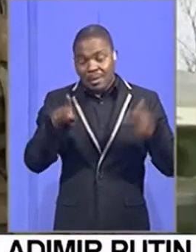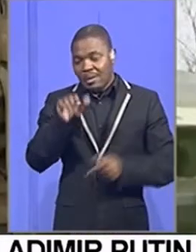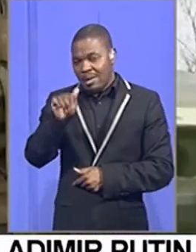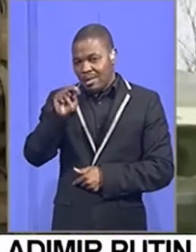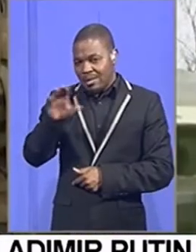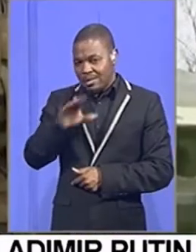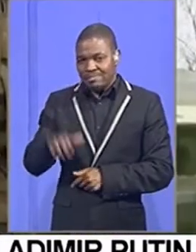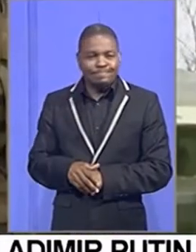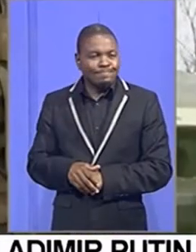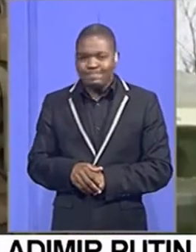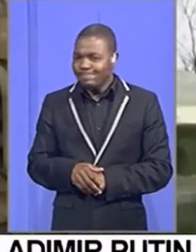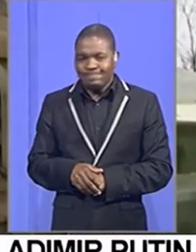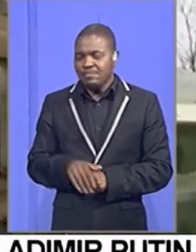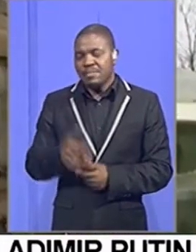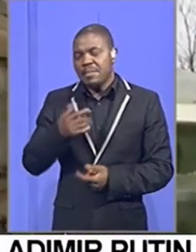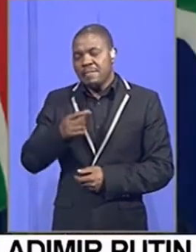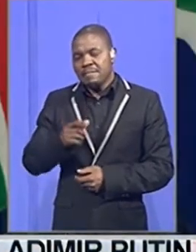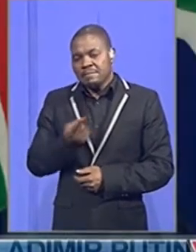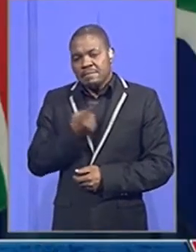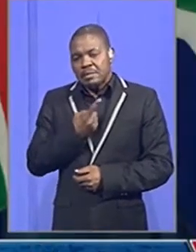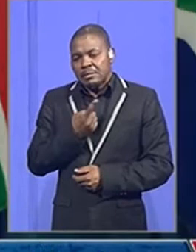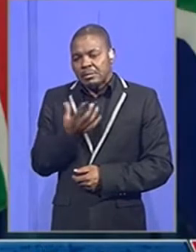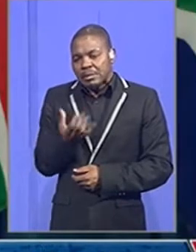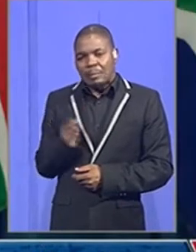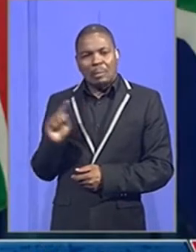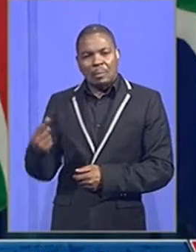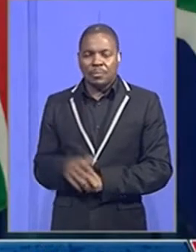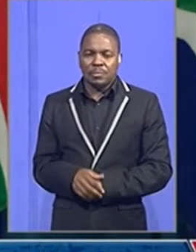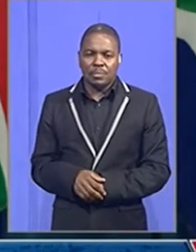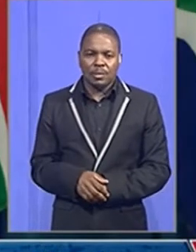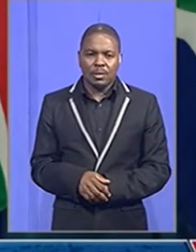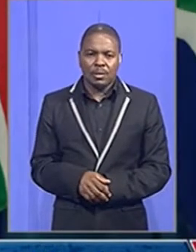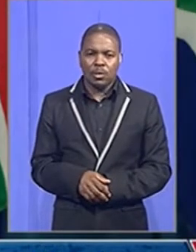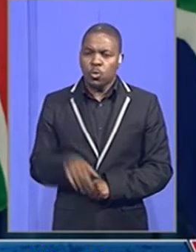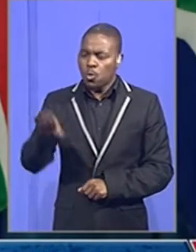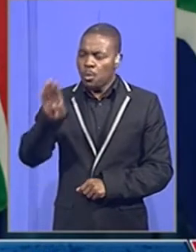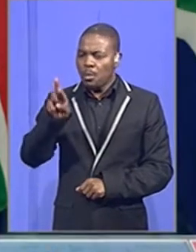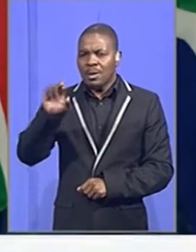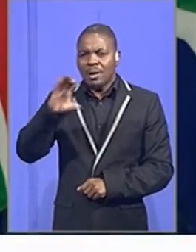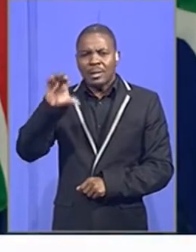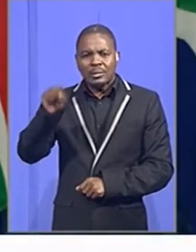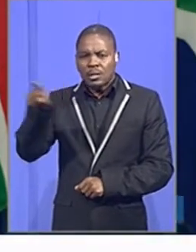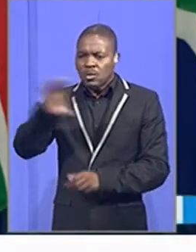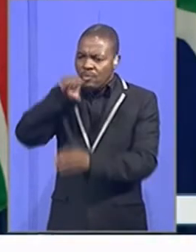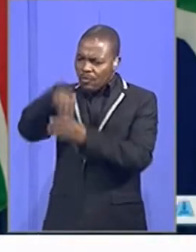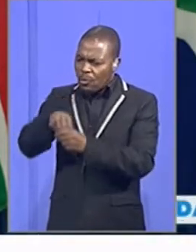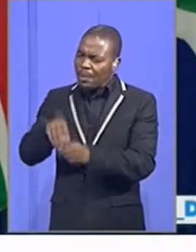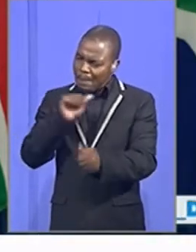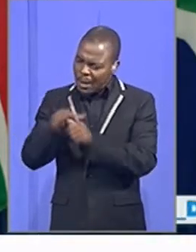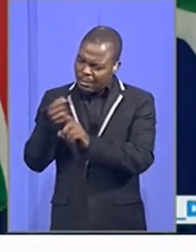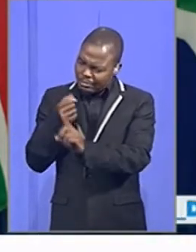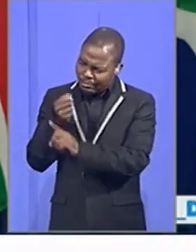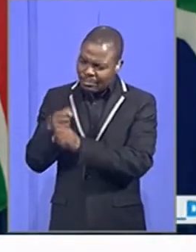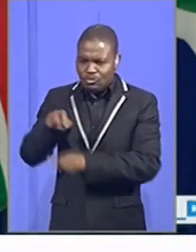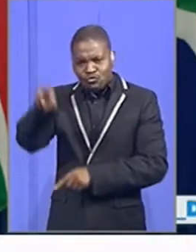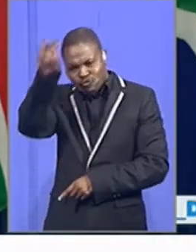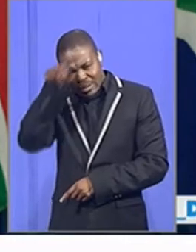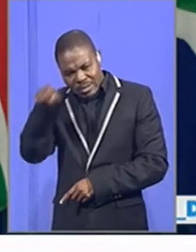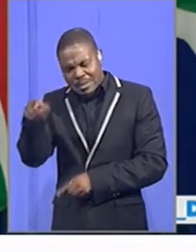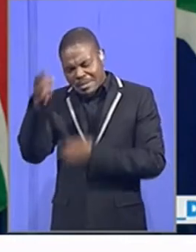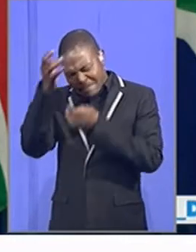sokegela fela tsebe dinyakwa tša yona. You would use your position in BRICS to put pressure on Russia and let them know in the strongest